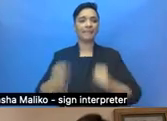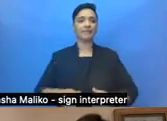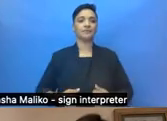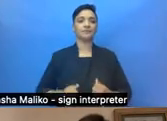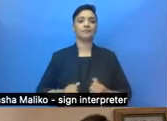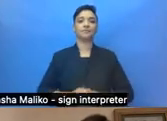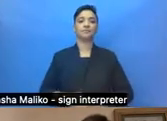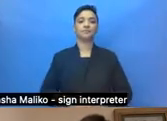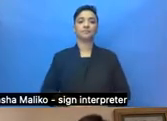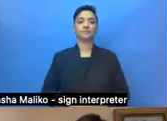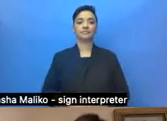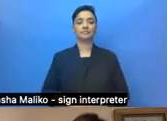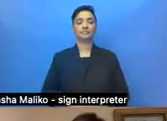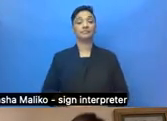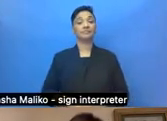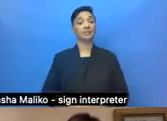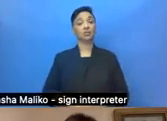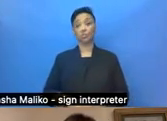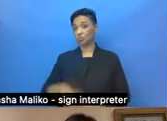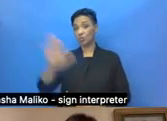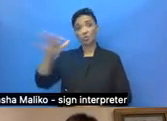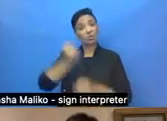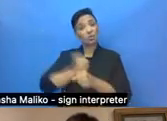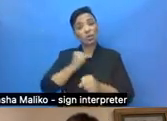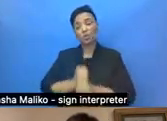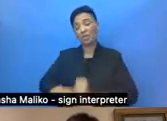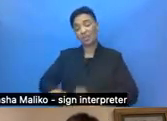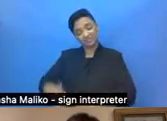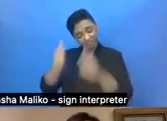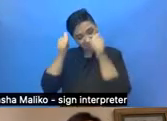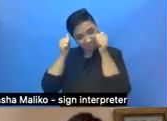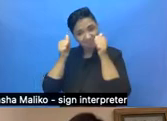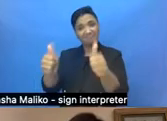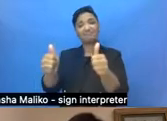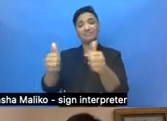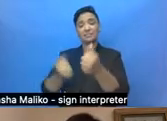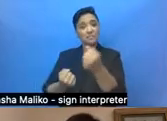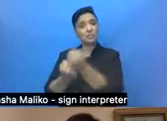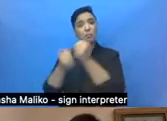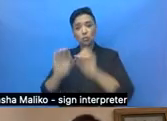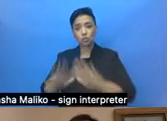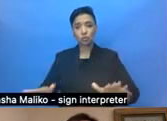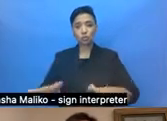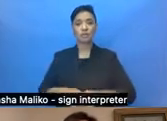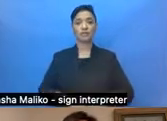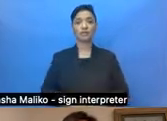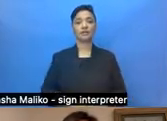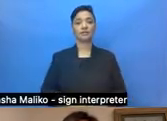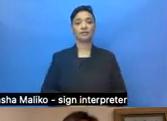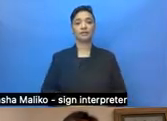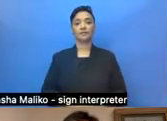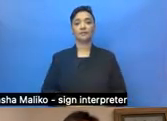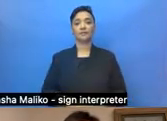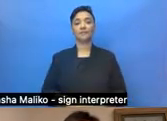retire. You are doing heroic work. Tell her. There needs to be professional physical and occupational therapists who